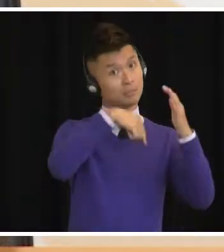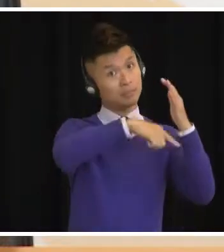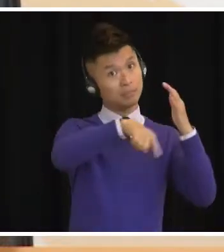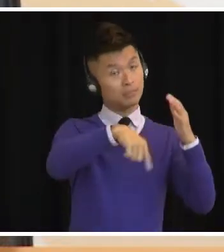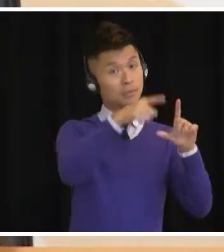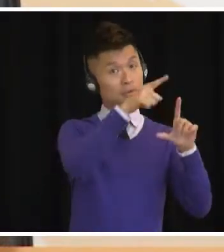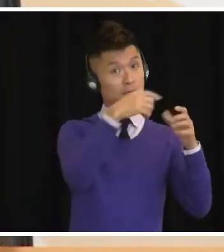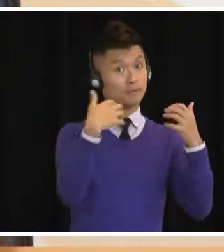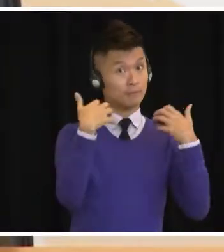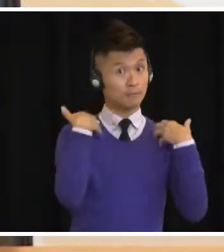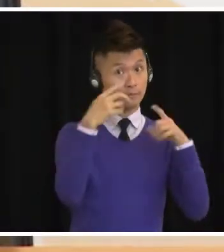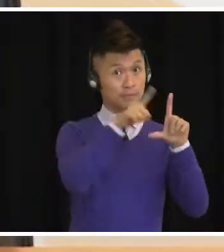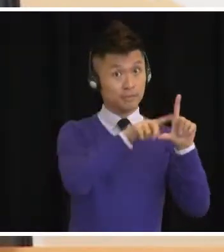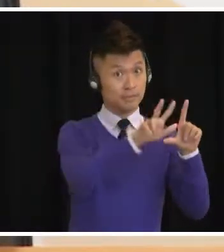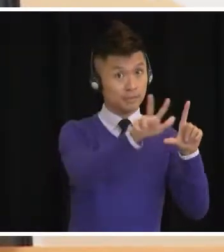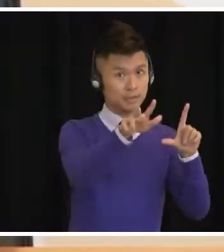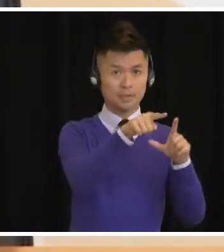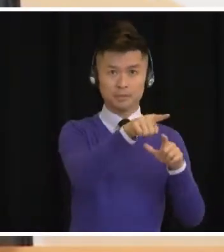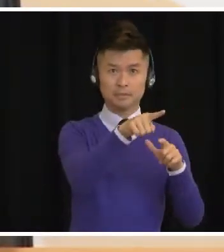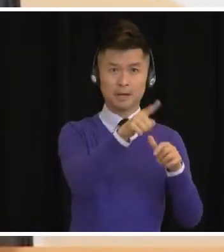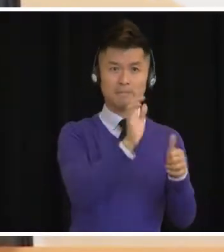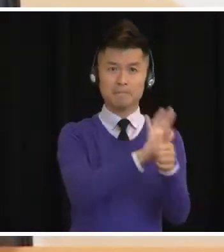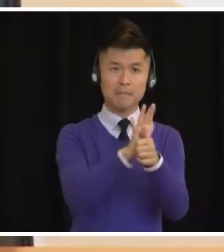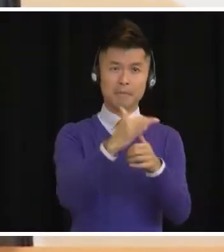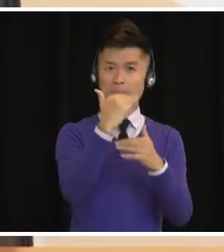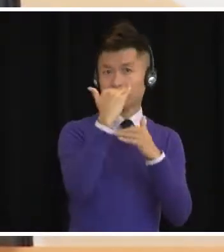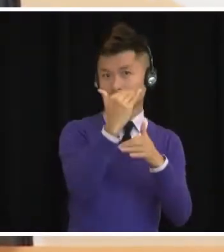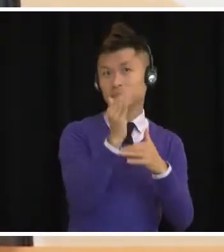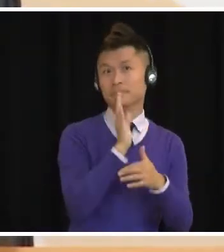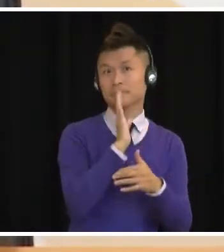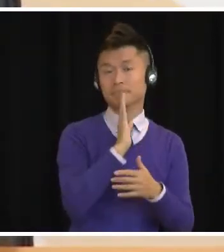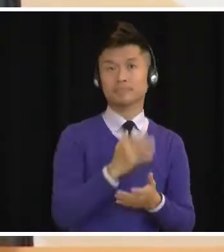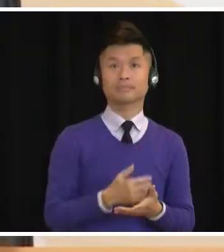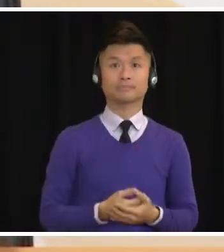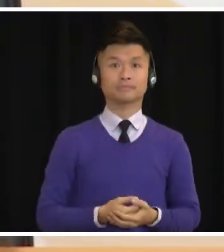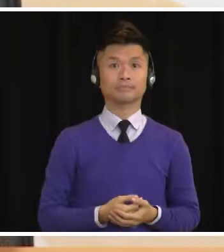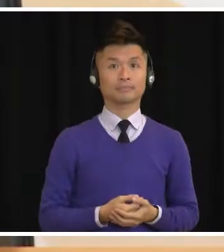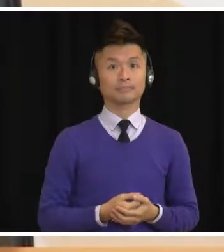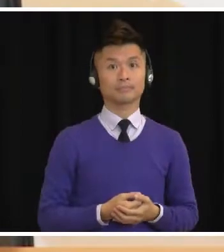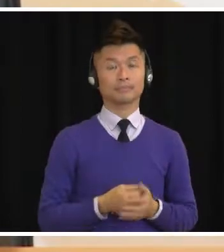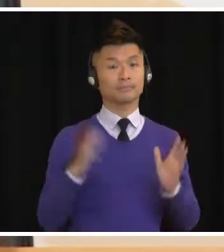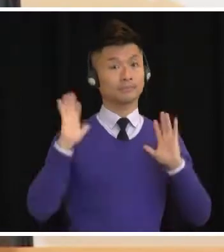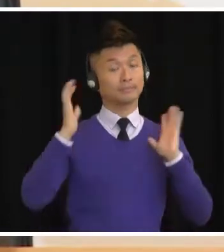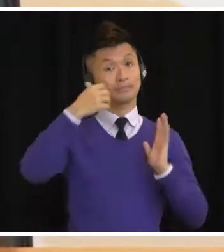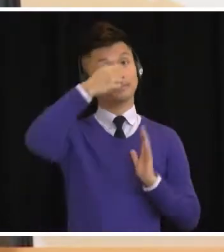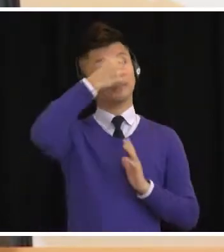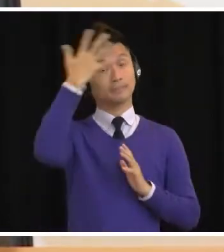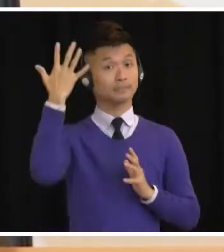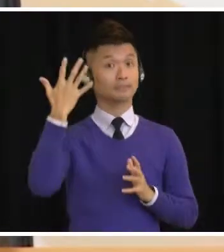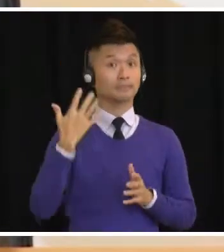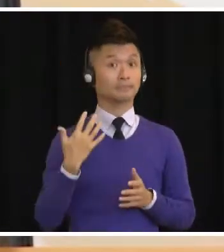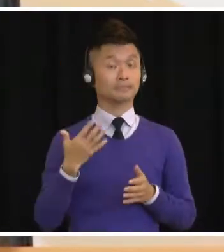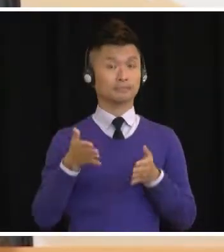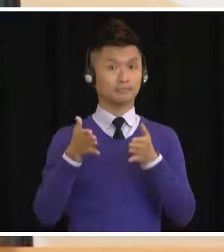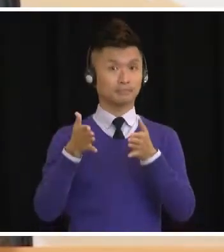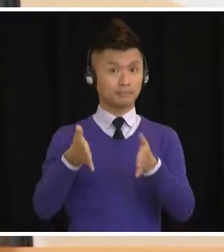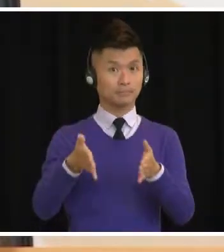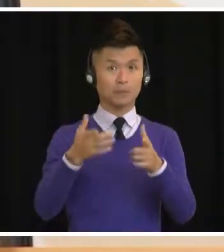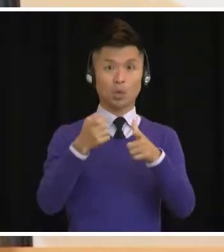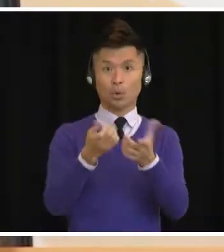Children may have complaints about governmental authorities, but in their daily